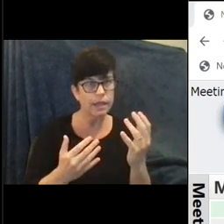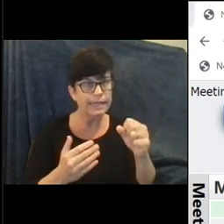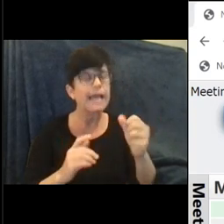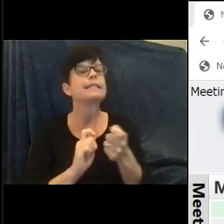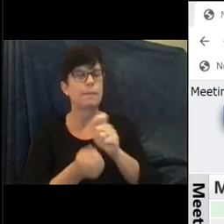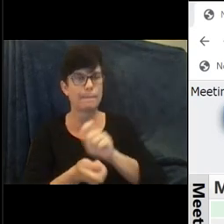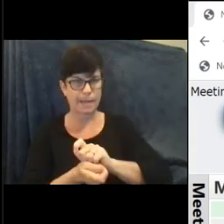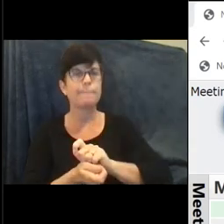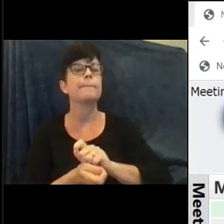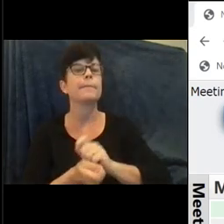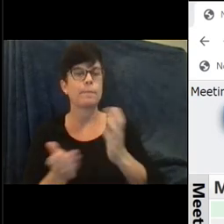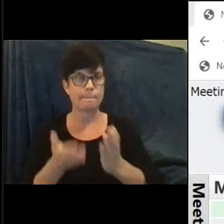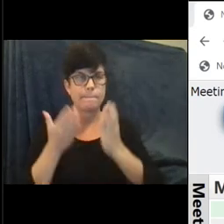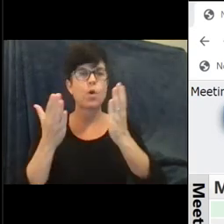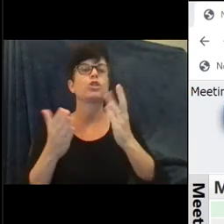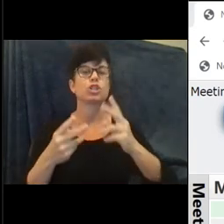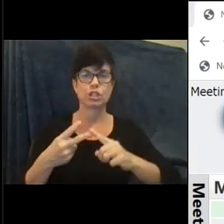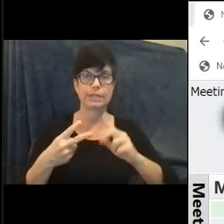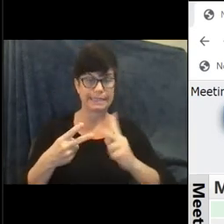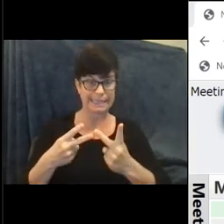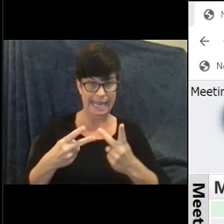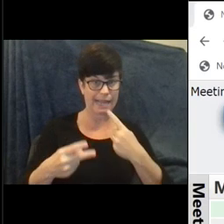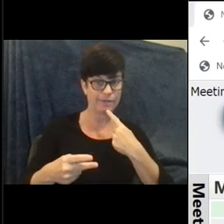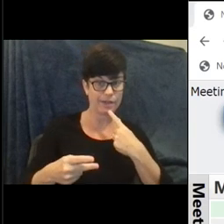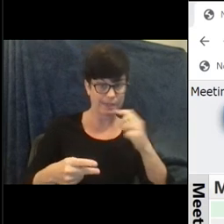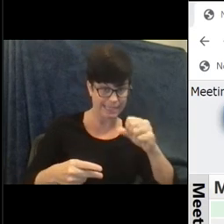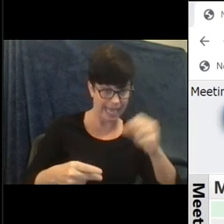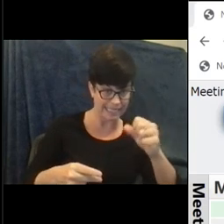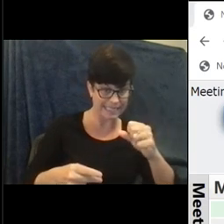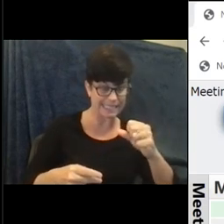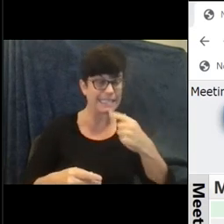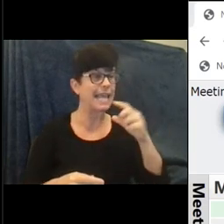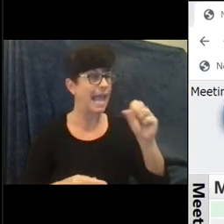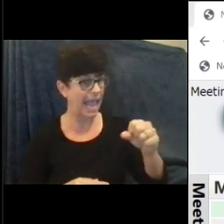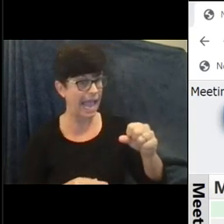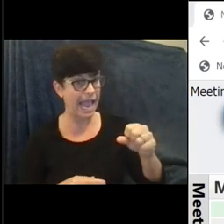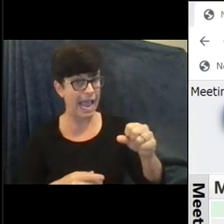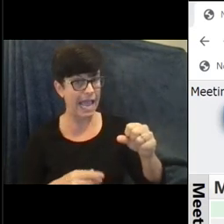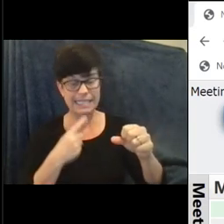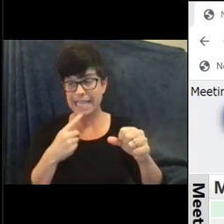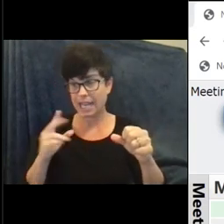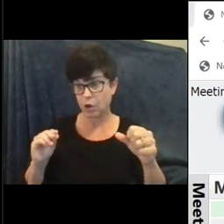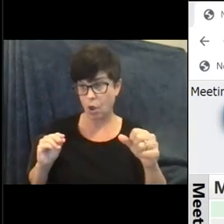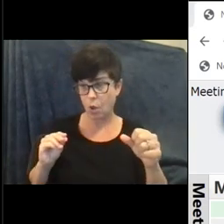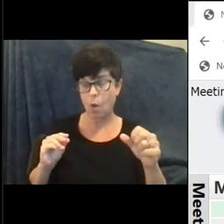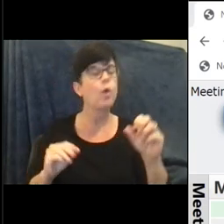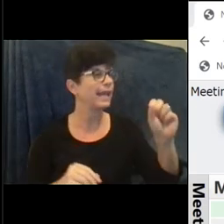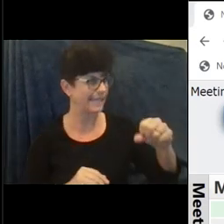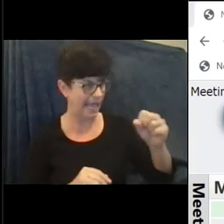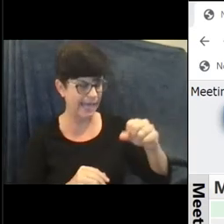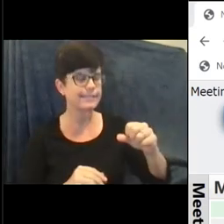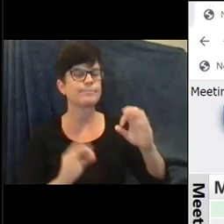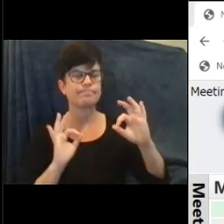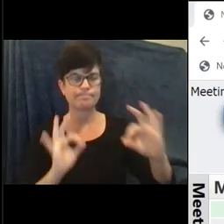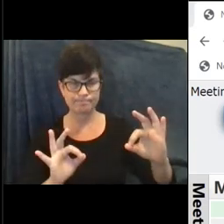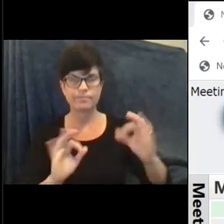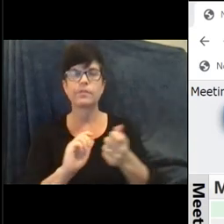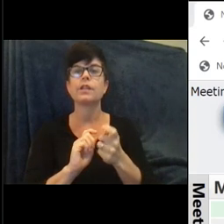Okay, there's a motion and there's a second. All those in favor say aye. Aye. Aye. Aye. All those opposed say no. The ayes have it. The agenda is